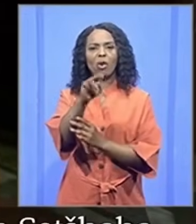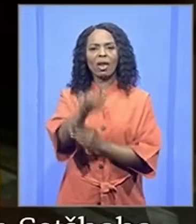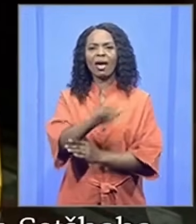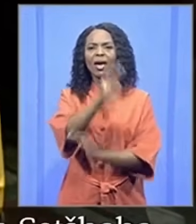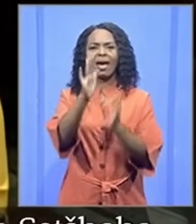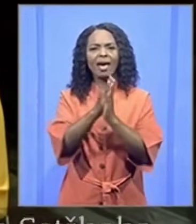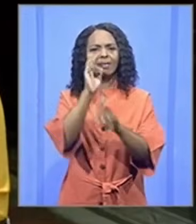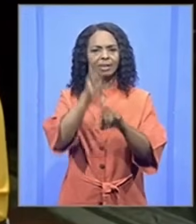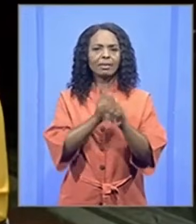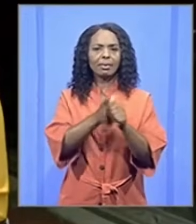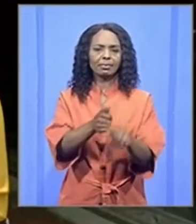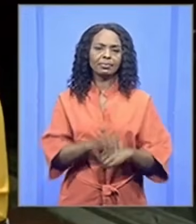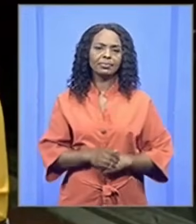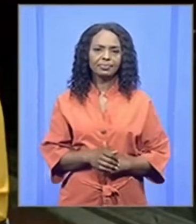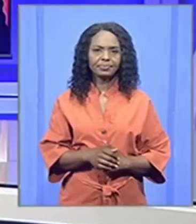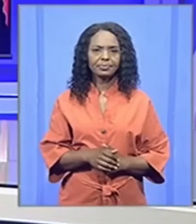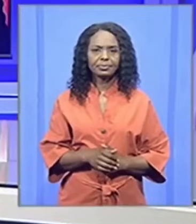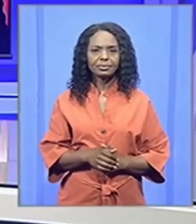requirements.